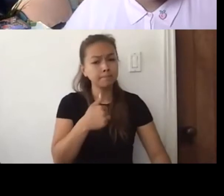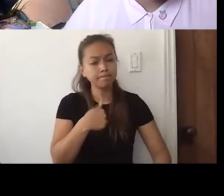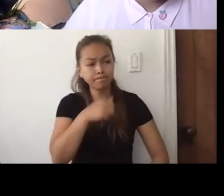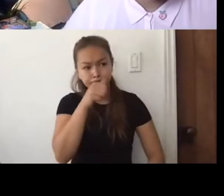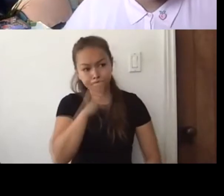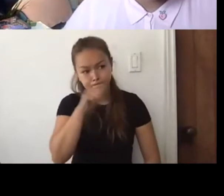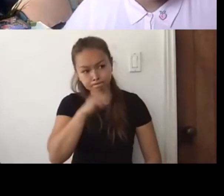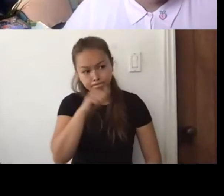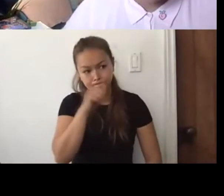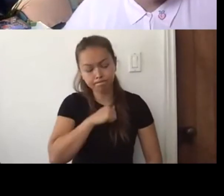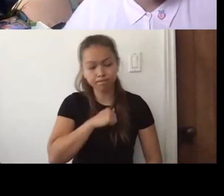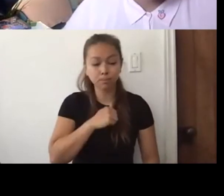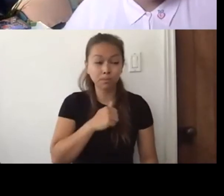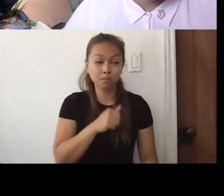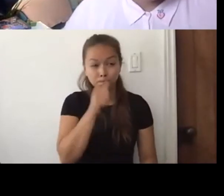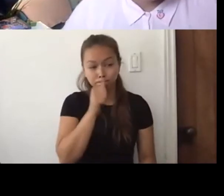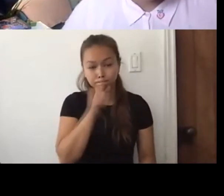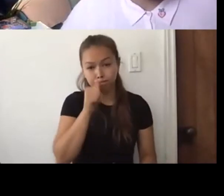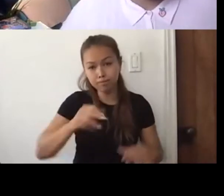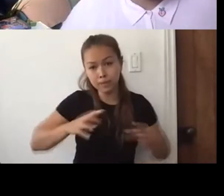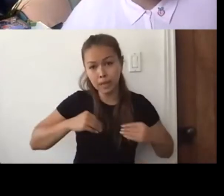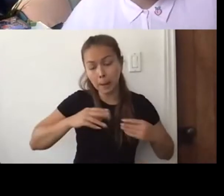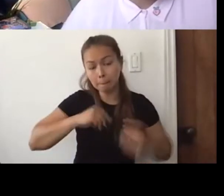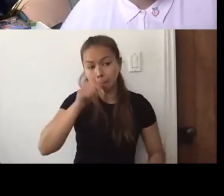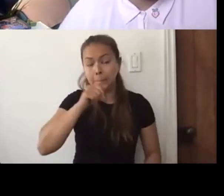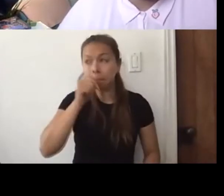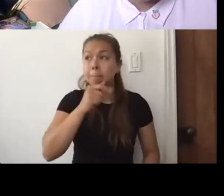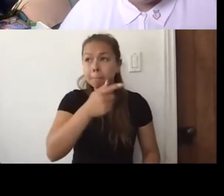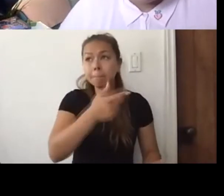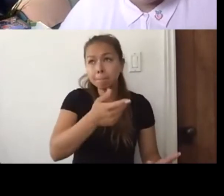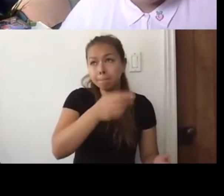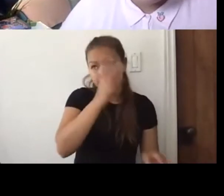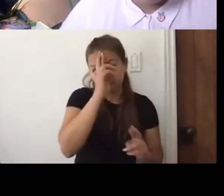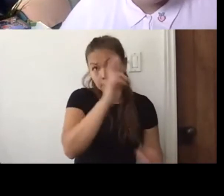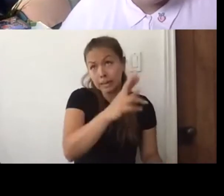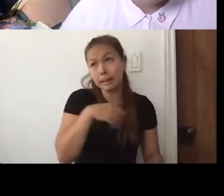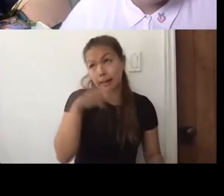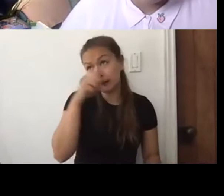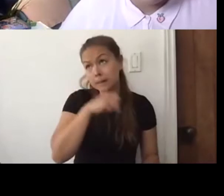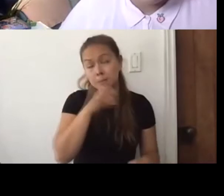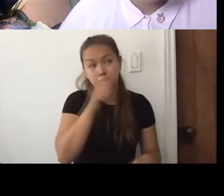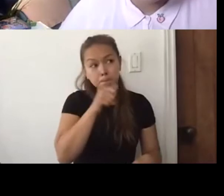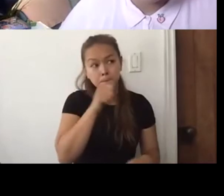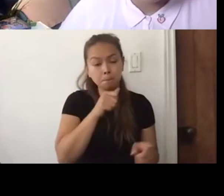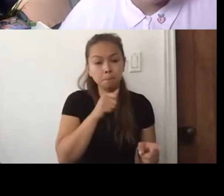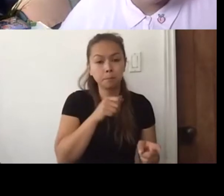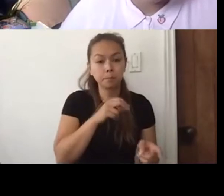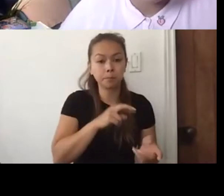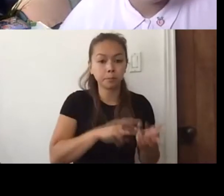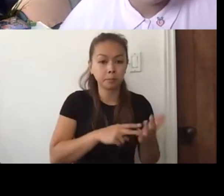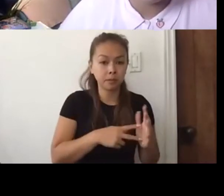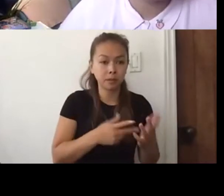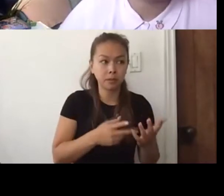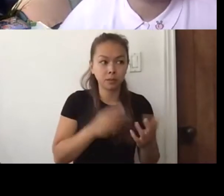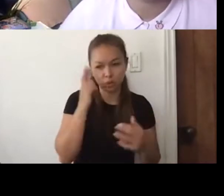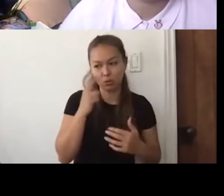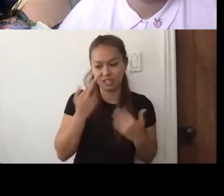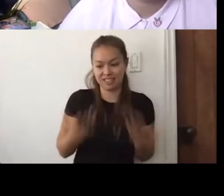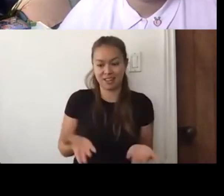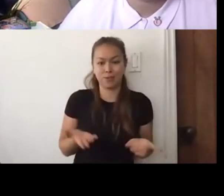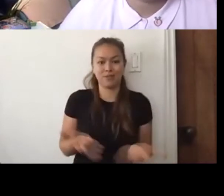know, in terms of law, in terms of where we're at, in terms of allyship. You know, I think back to Indigenous leaders